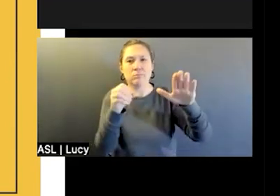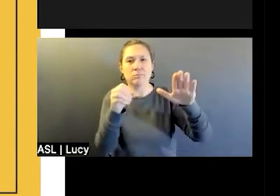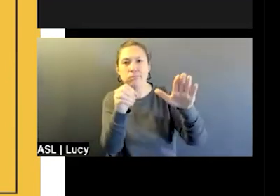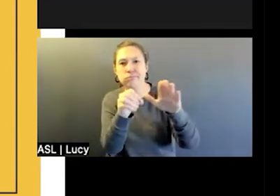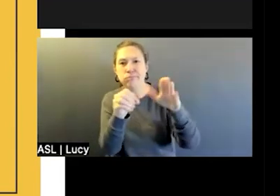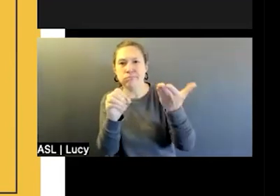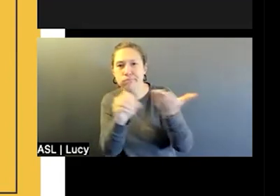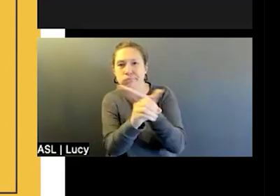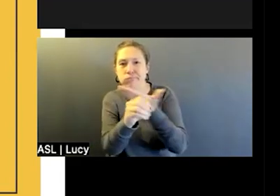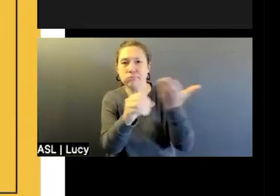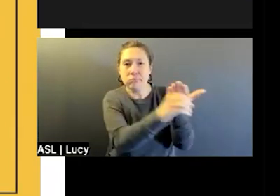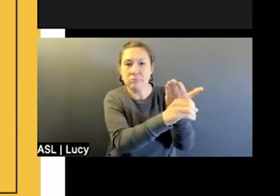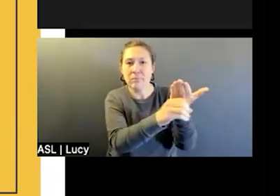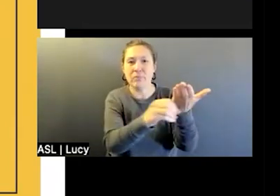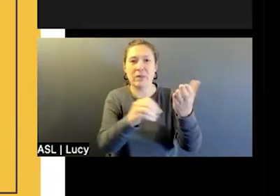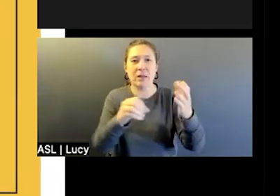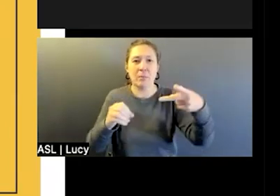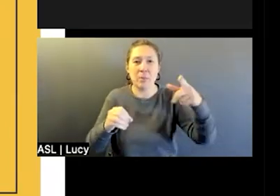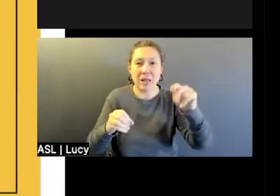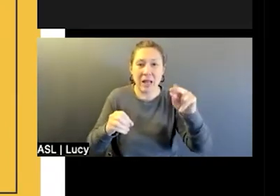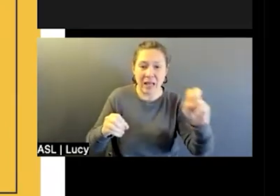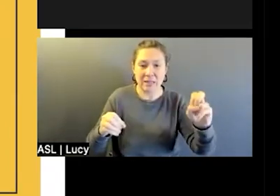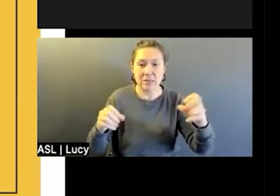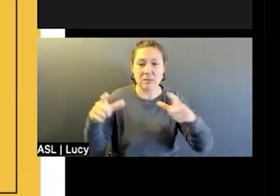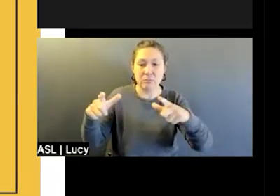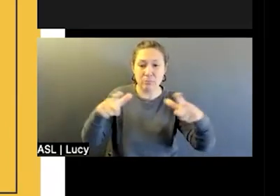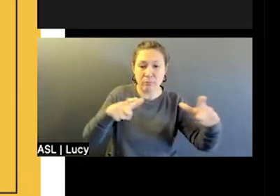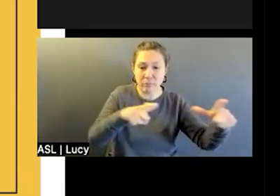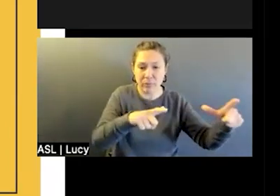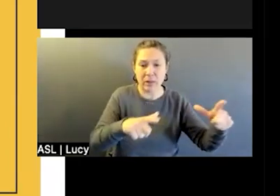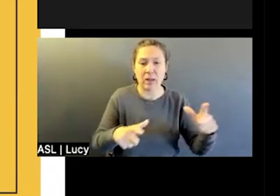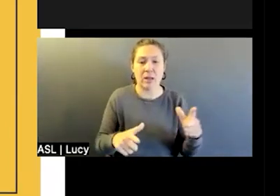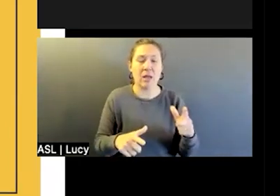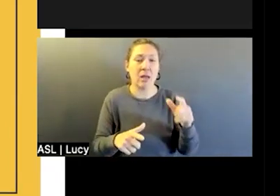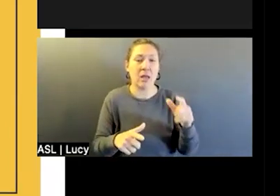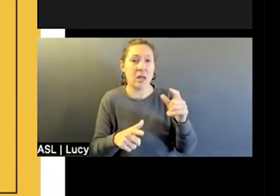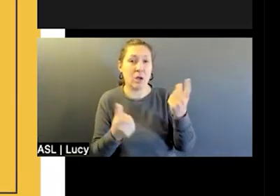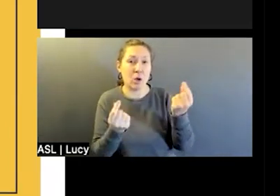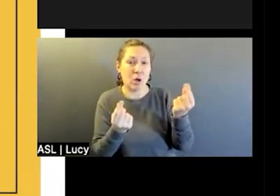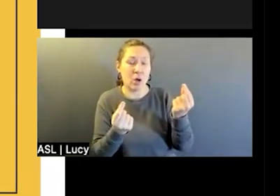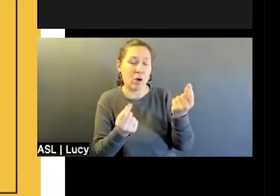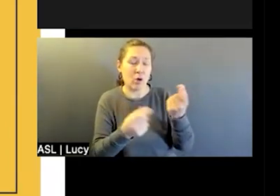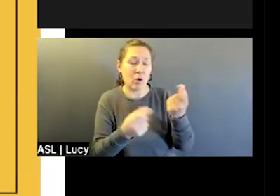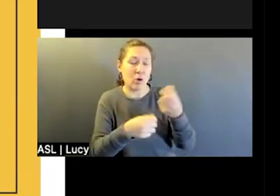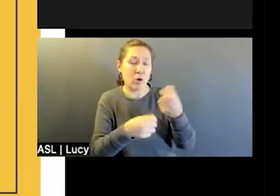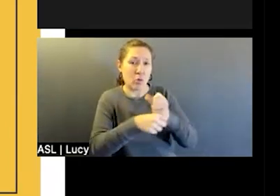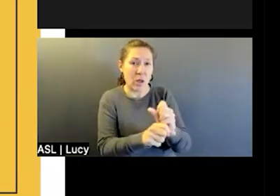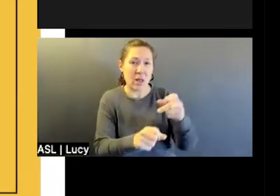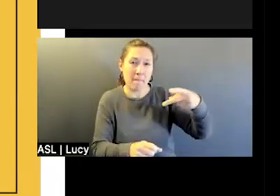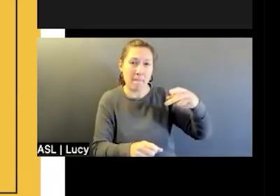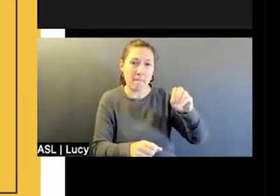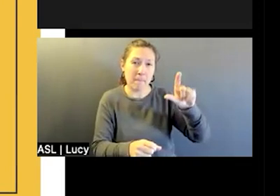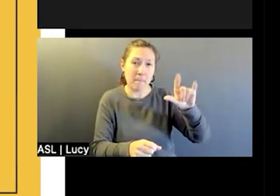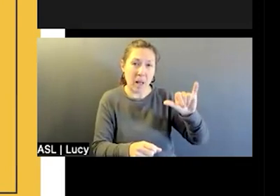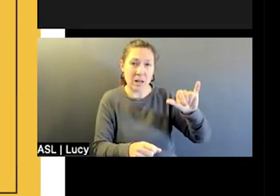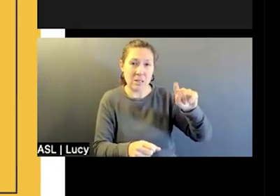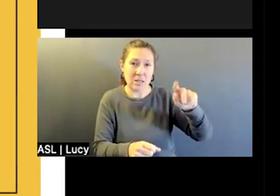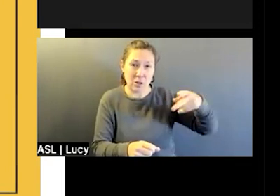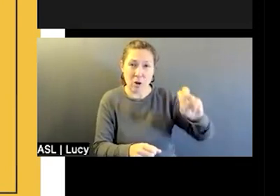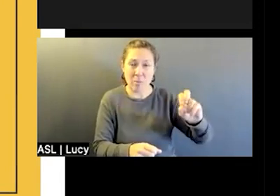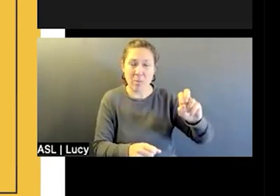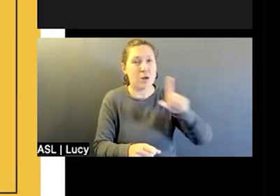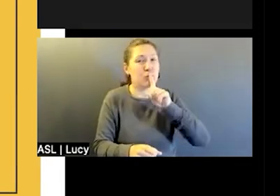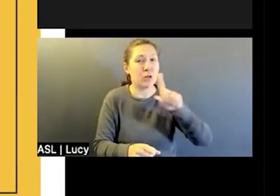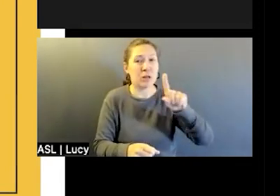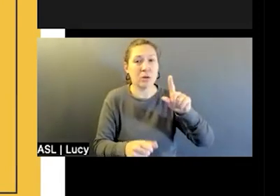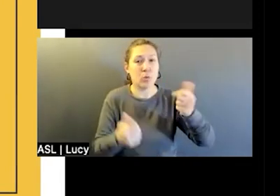means that when we create these polytopes, the the acceptable, we say the feasible solutions are